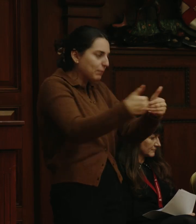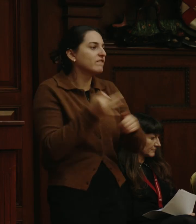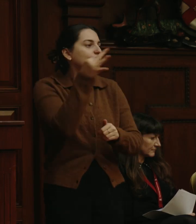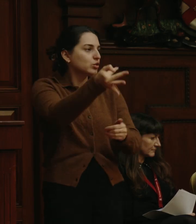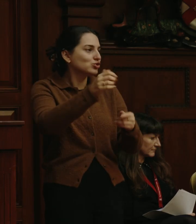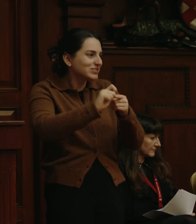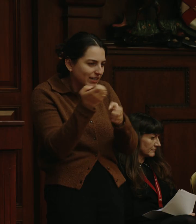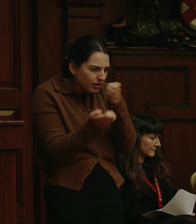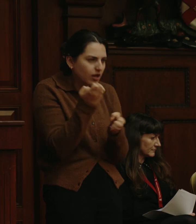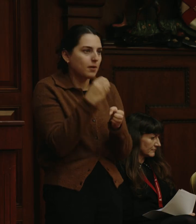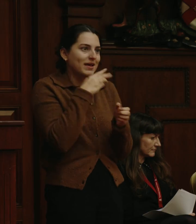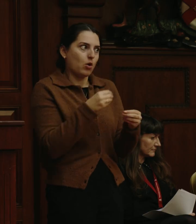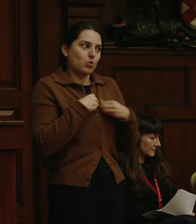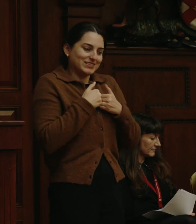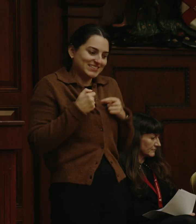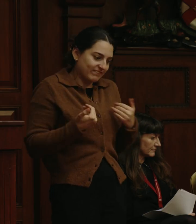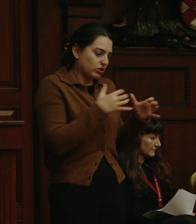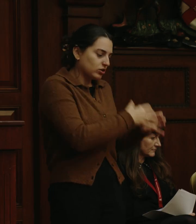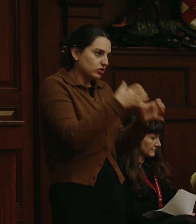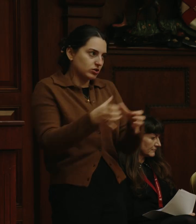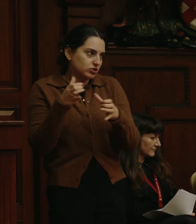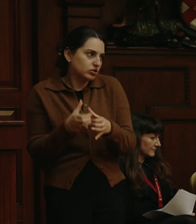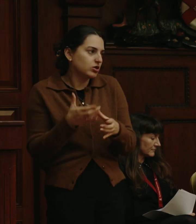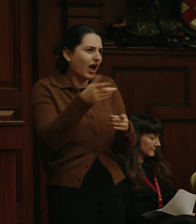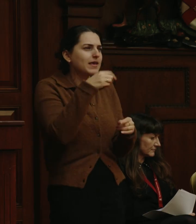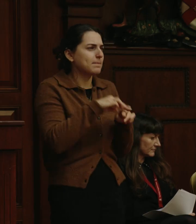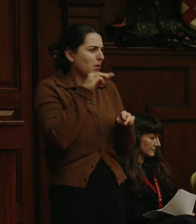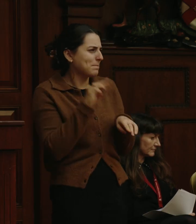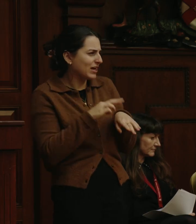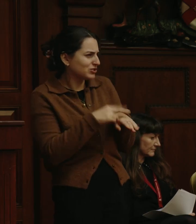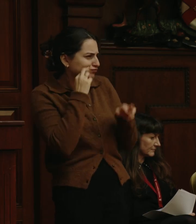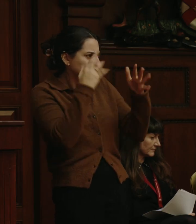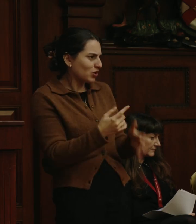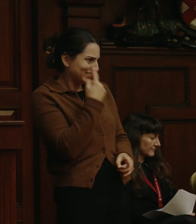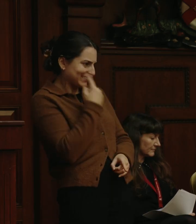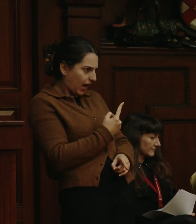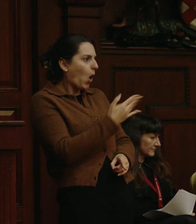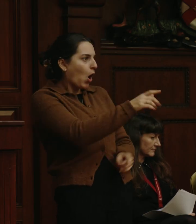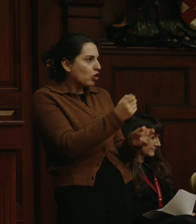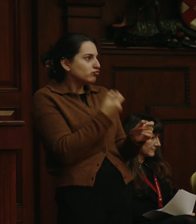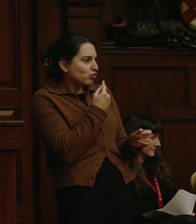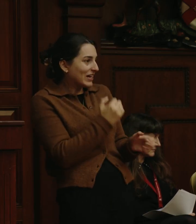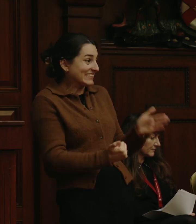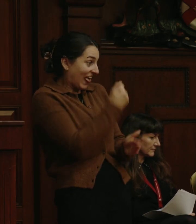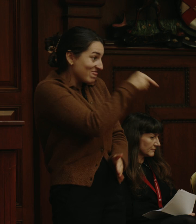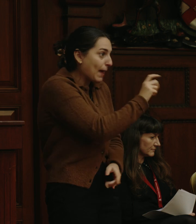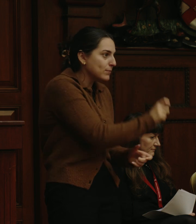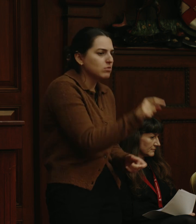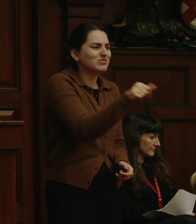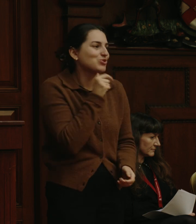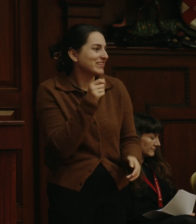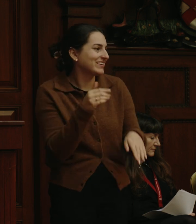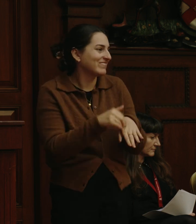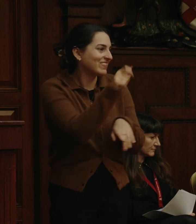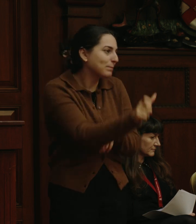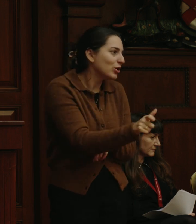trials will look at different subsets of patients, and I think you're much more likely to see that drugs will be successful in those trials,